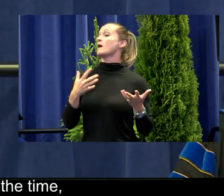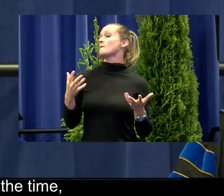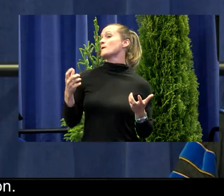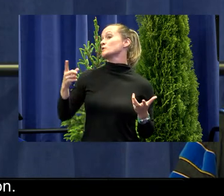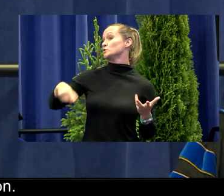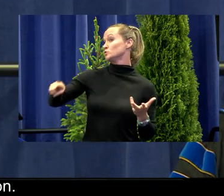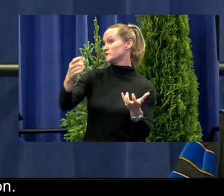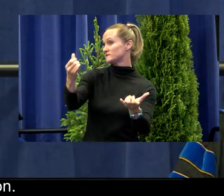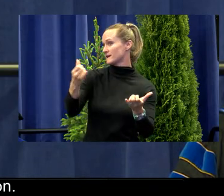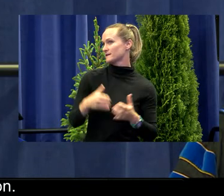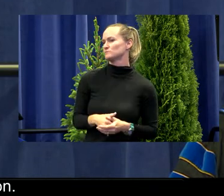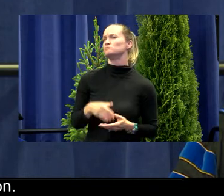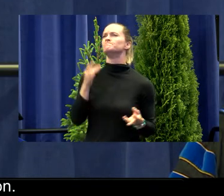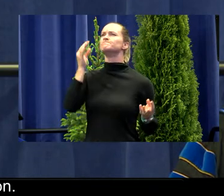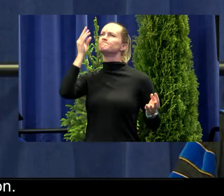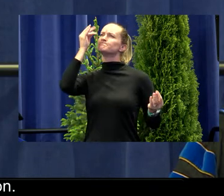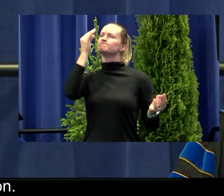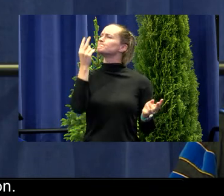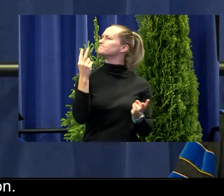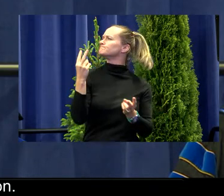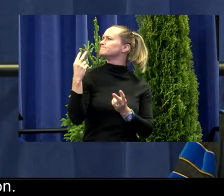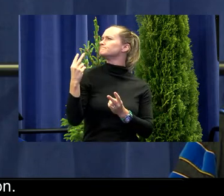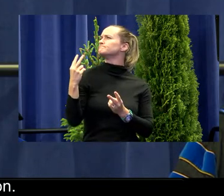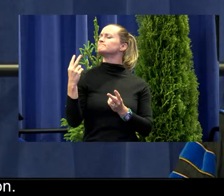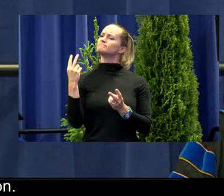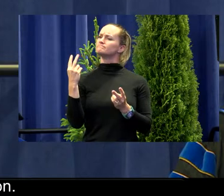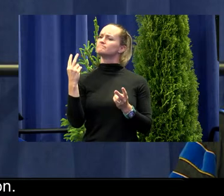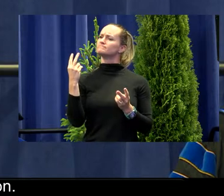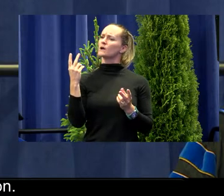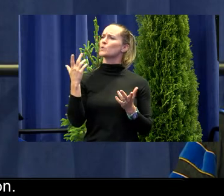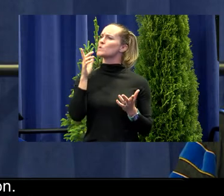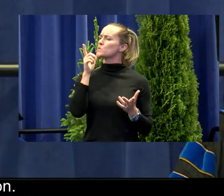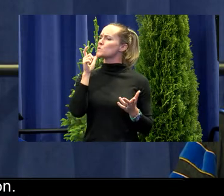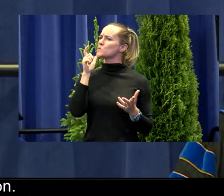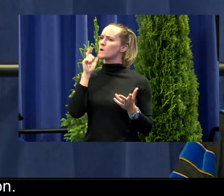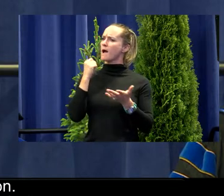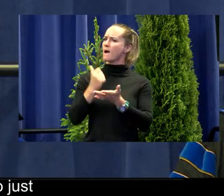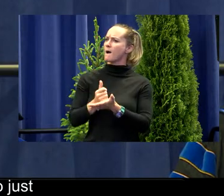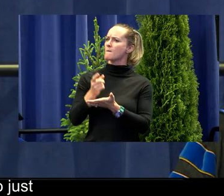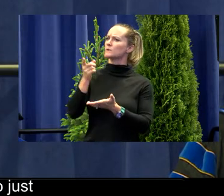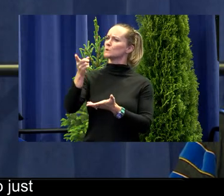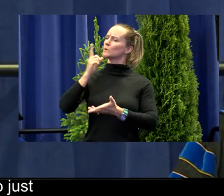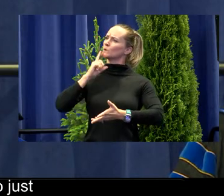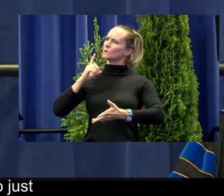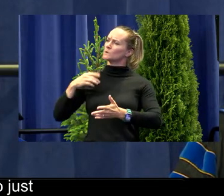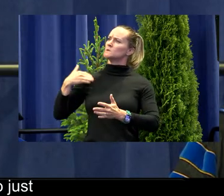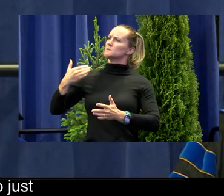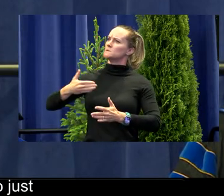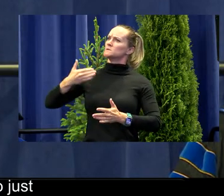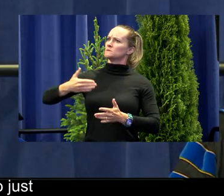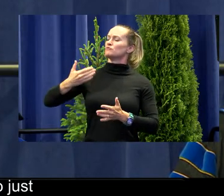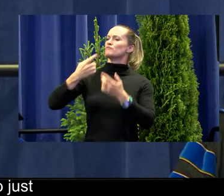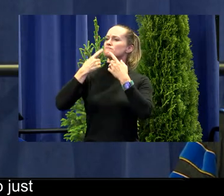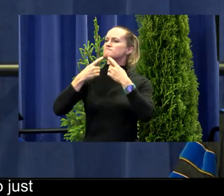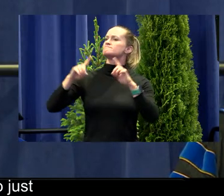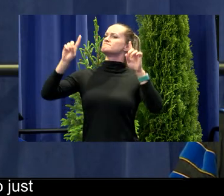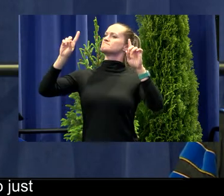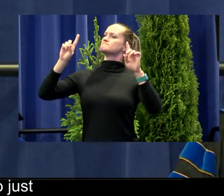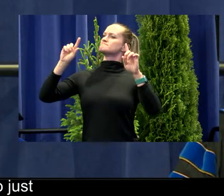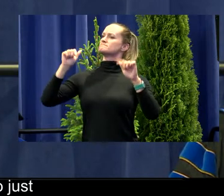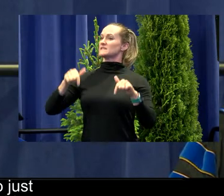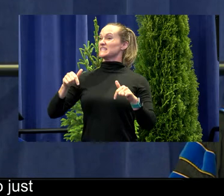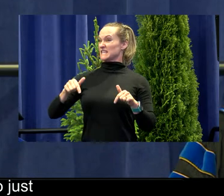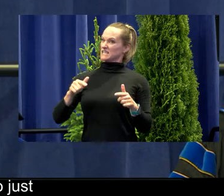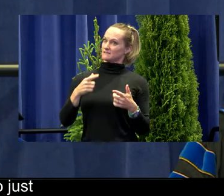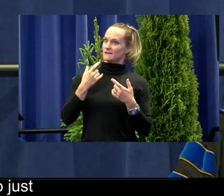to do today is to do just that, to reflect, to think about the people who deserve a share of this accomplishment because of